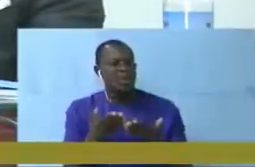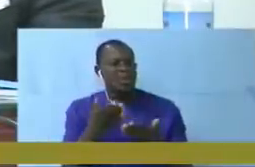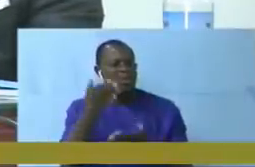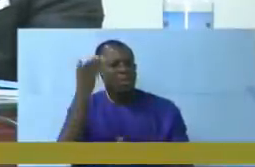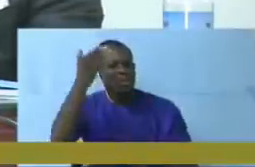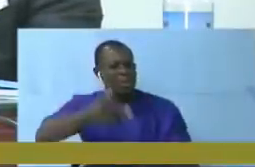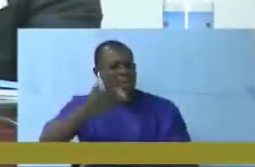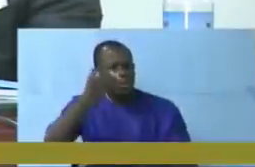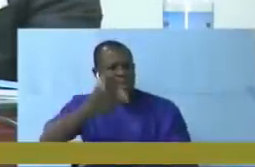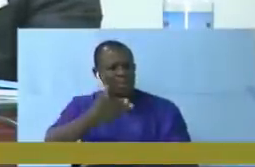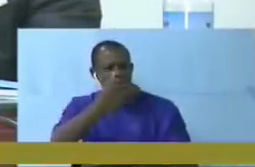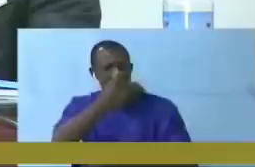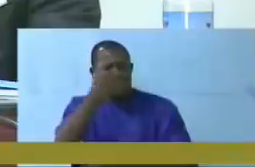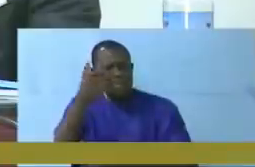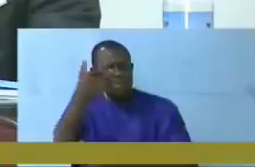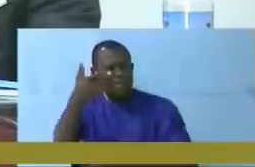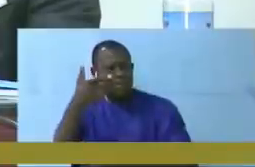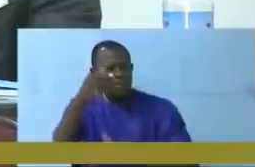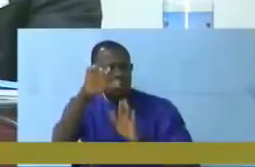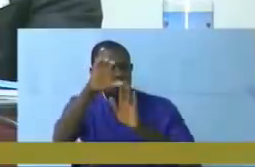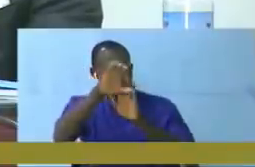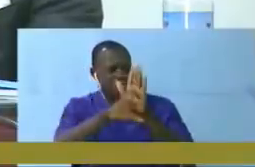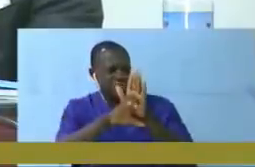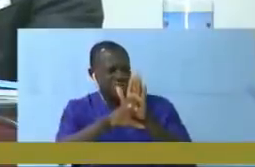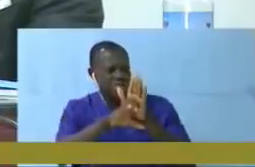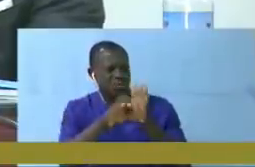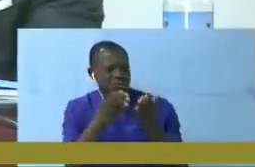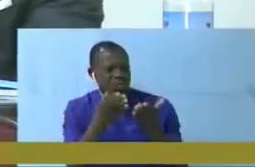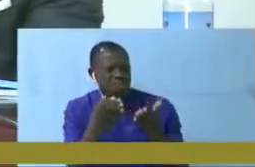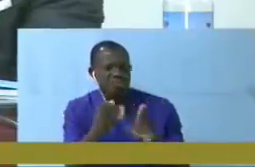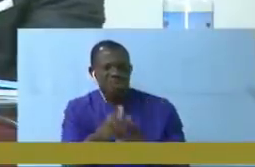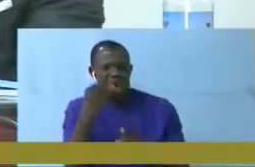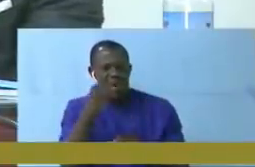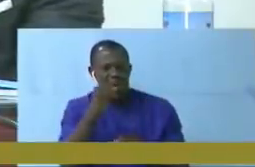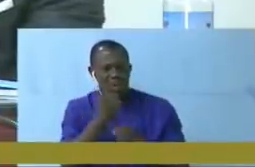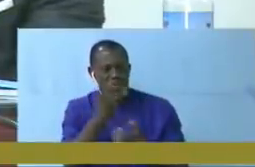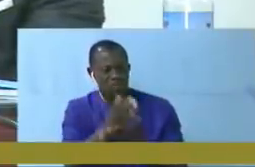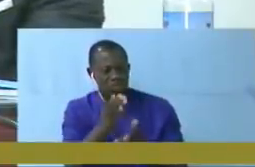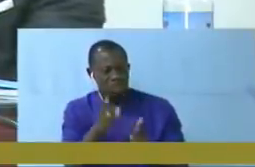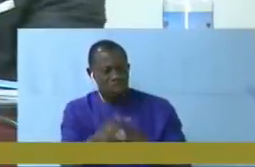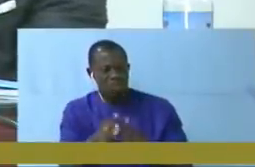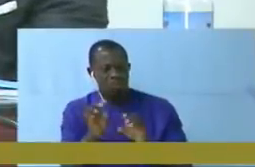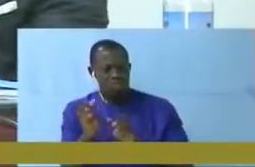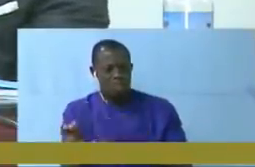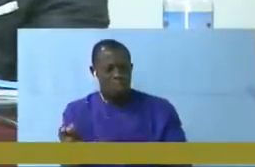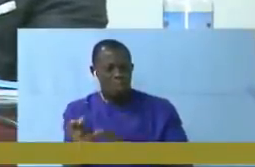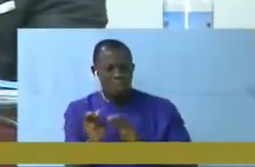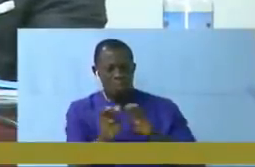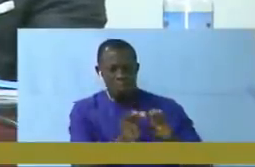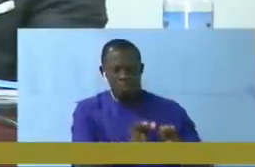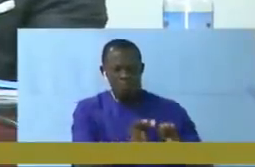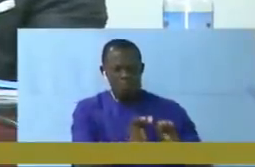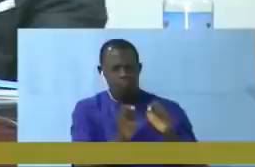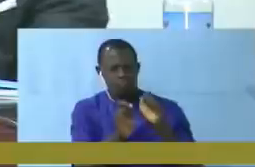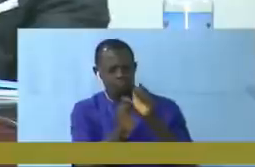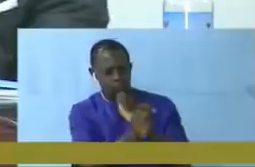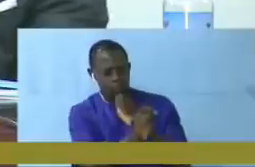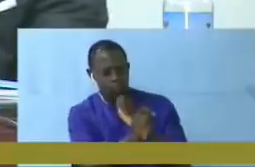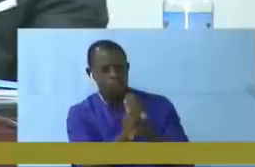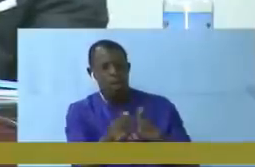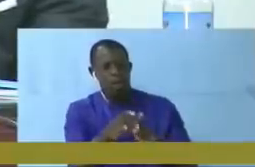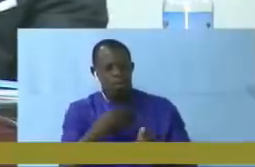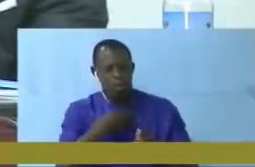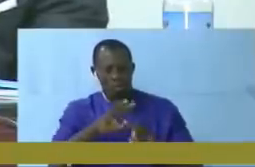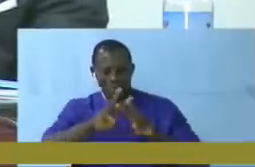1970 constitution and how we moved from there to begin the search for a